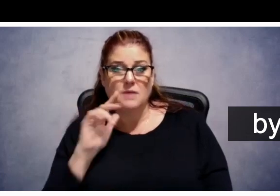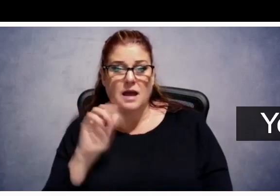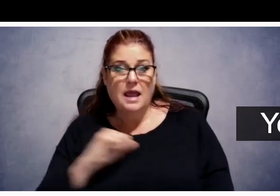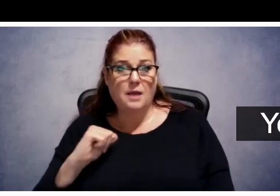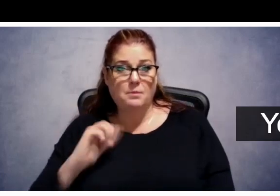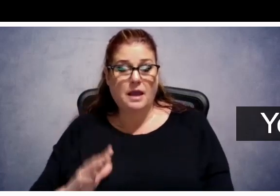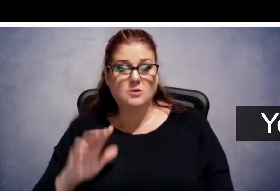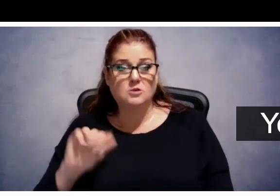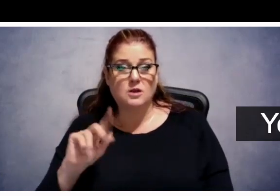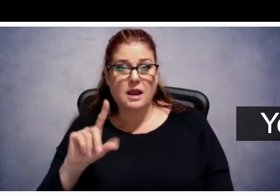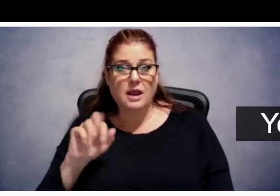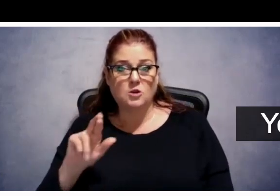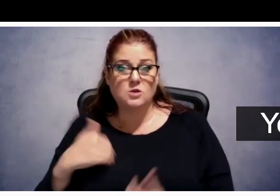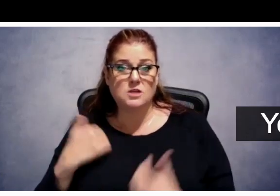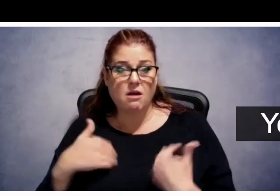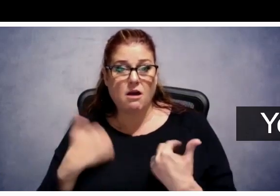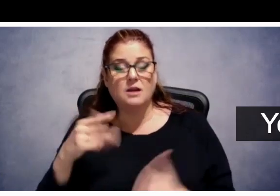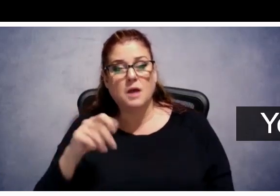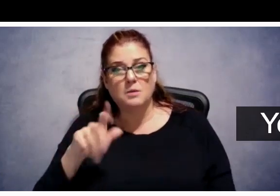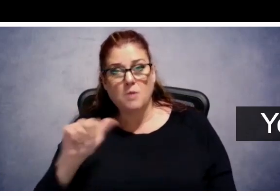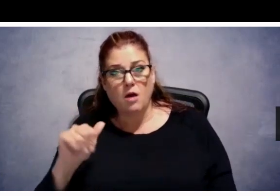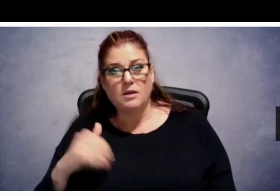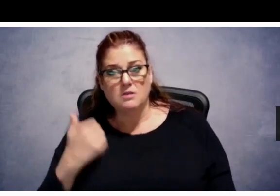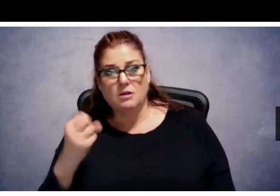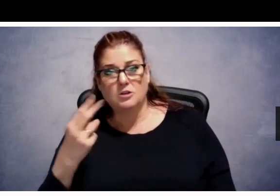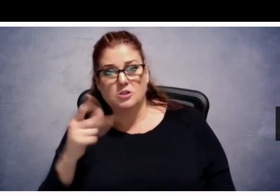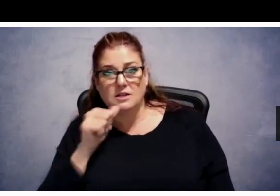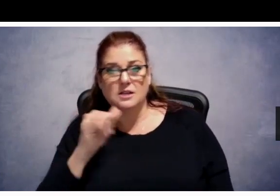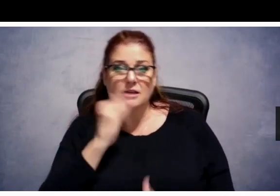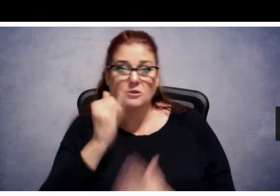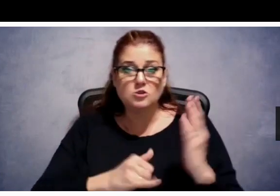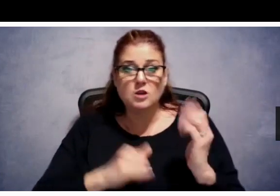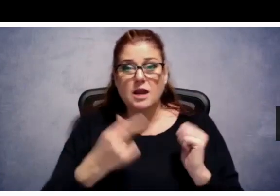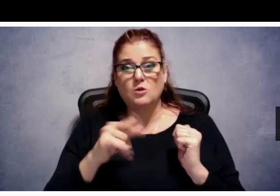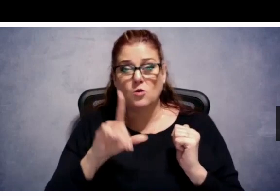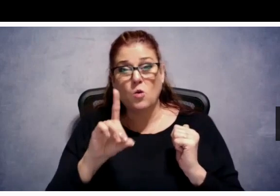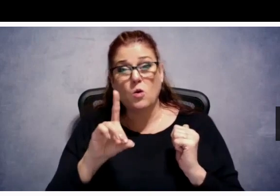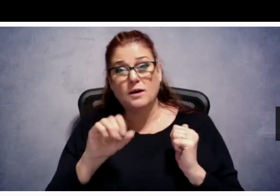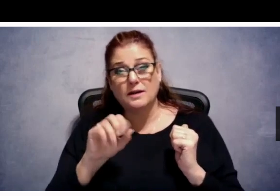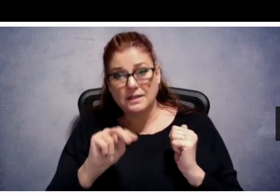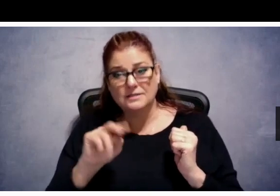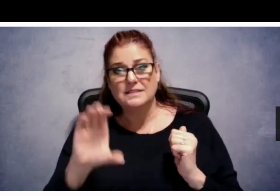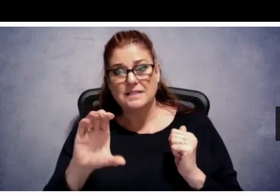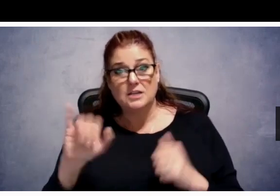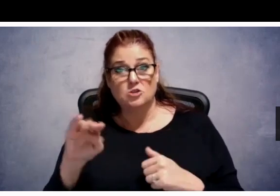told to Paula Young Shelton and illustrated by Gordon C. James, is going to be available this summer